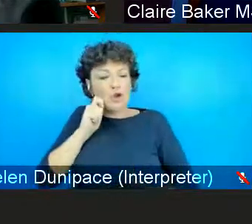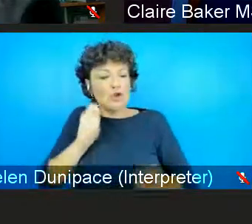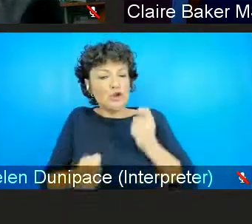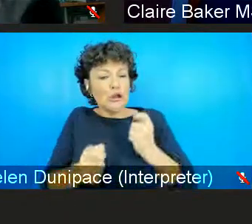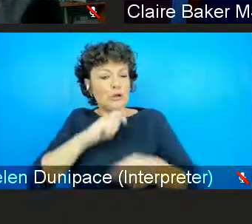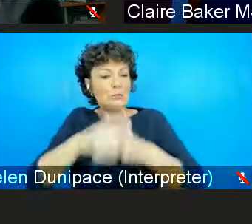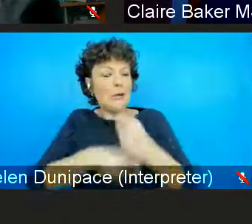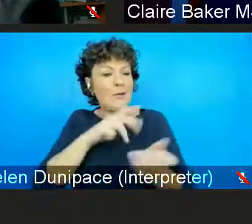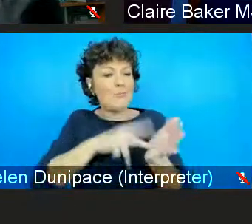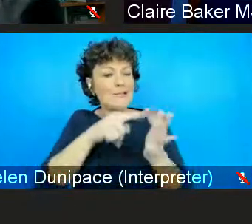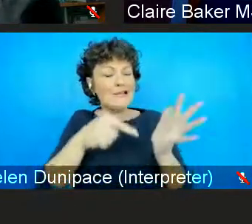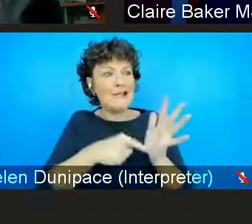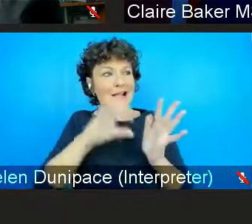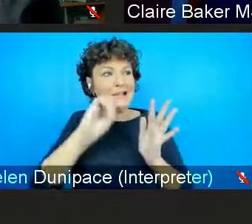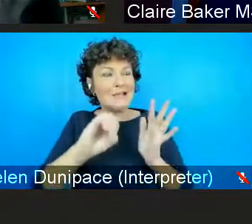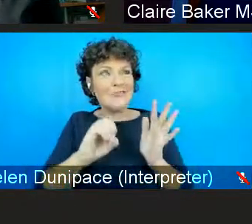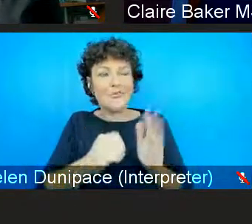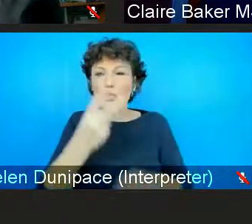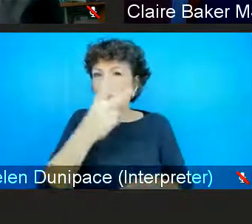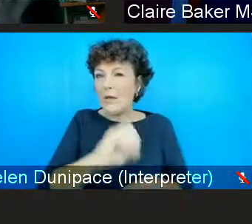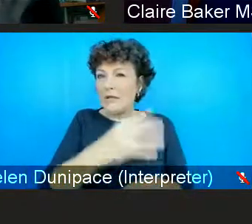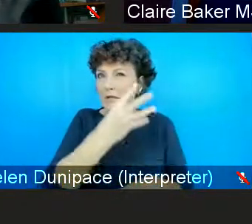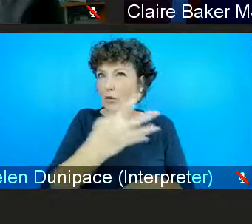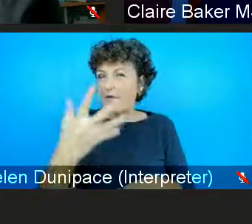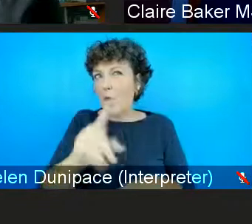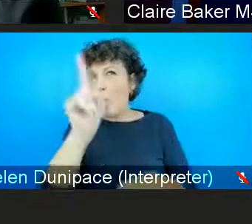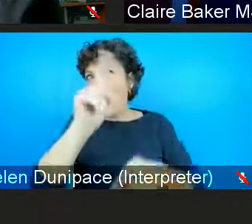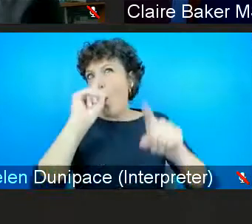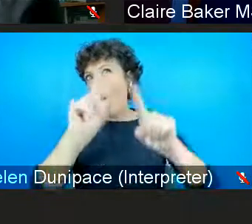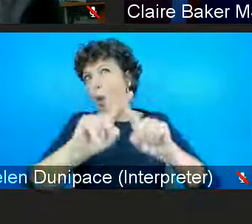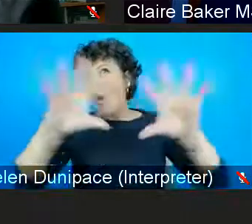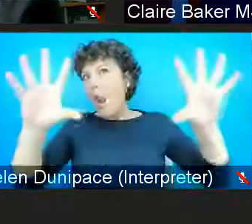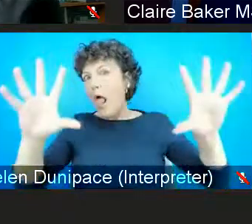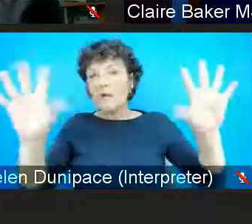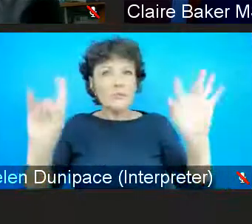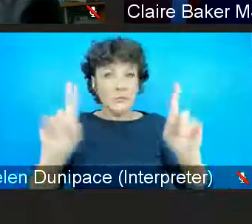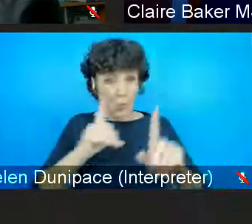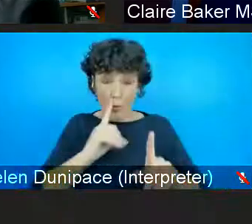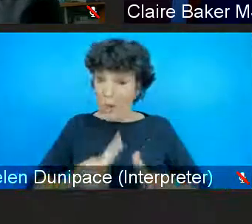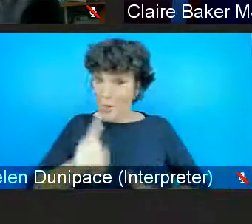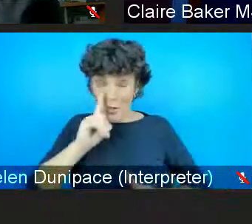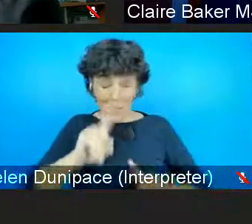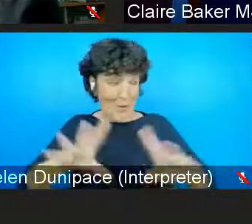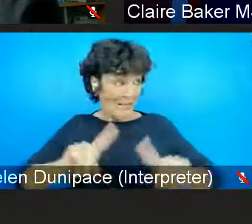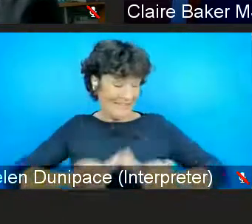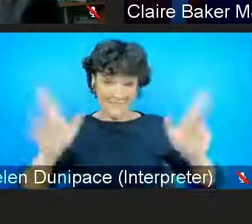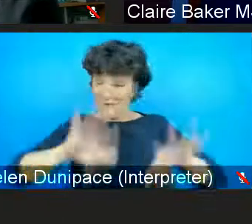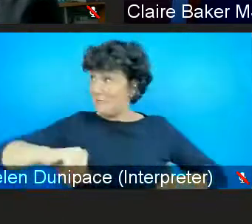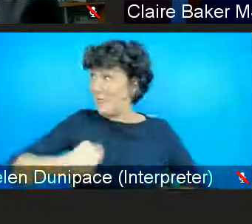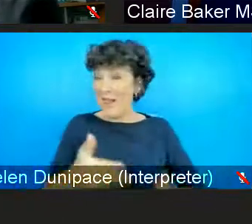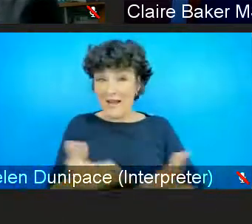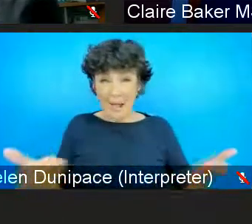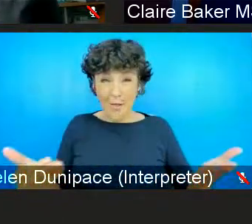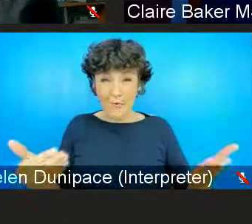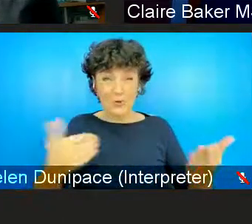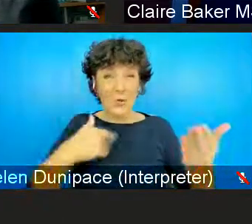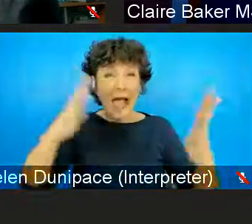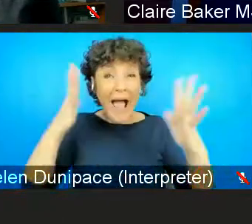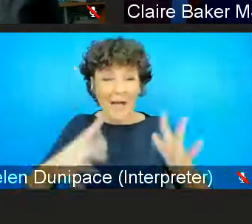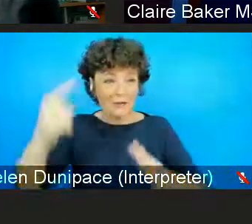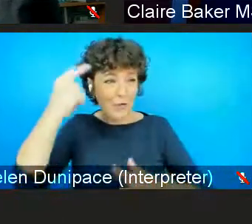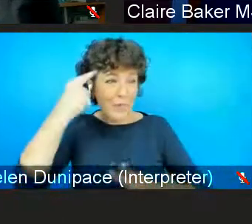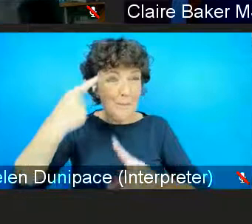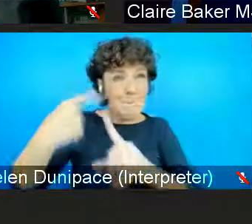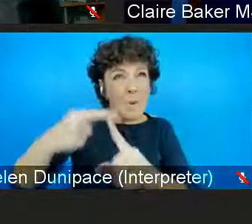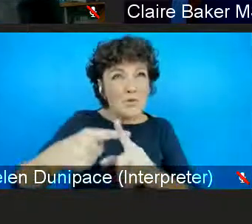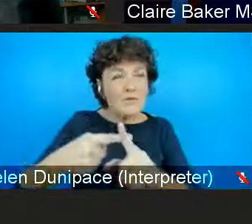2045. You know, net zero Scotland in 2045 is going to look a bit different from Scotland now. And it's about looking for the opportunities that come